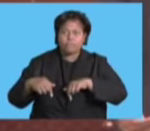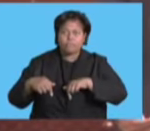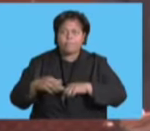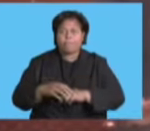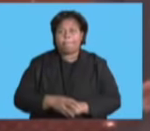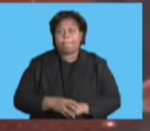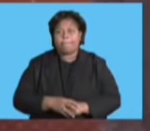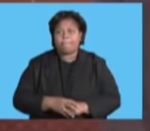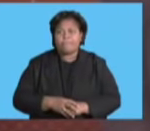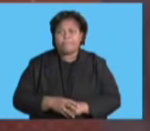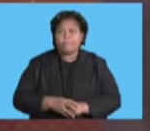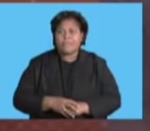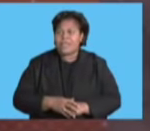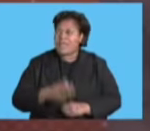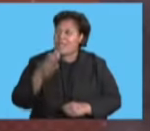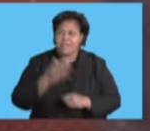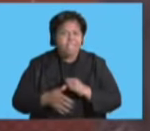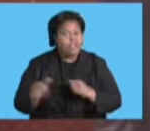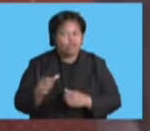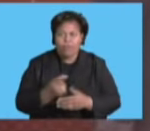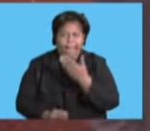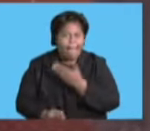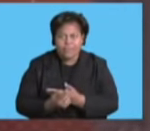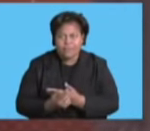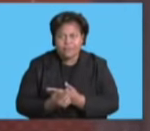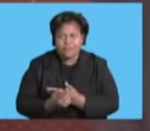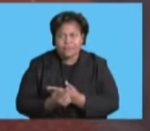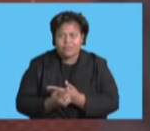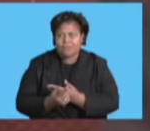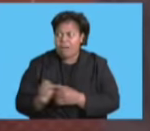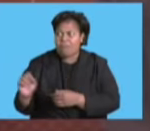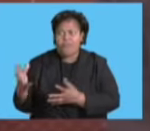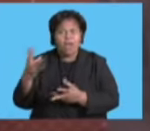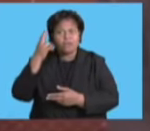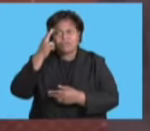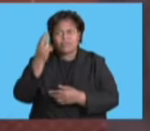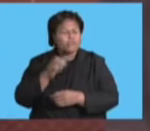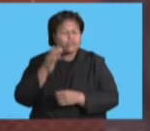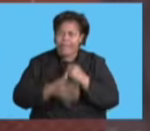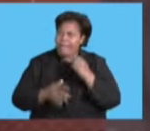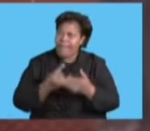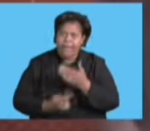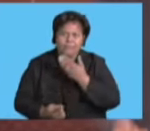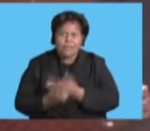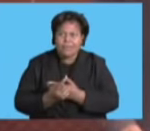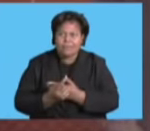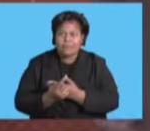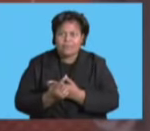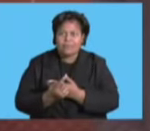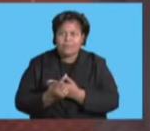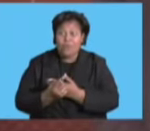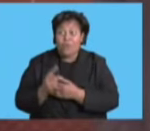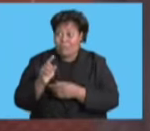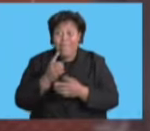Something that should have never happened, let alone dreamt by anyone. Assault of another member of